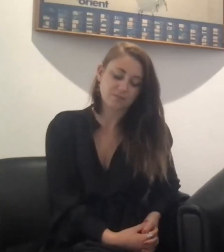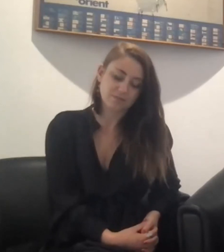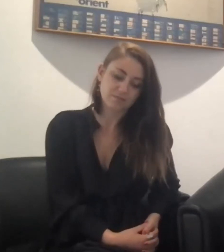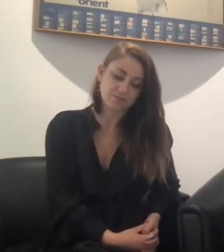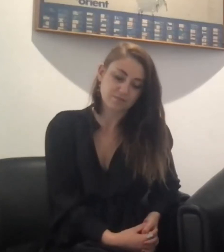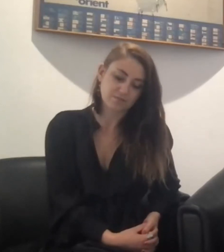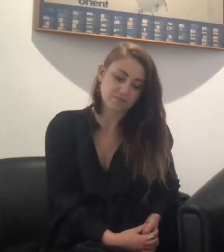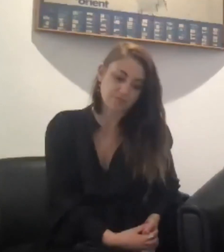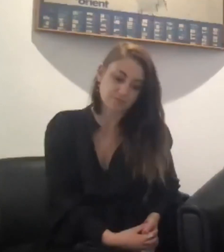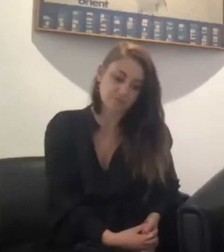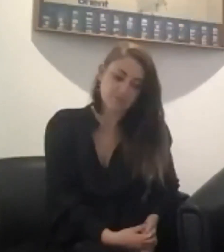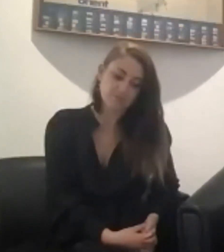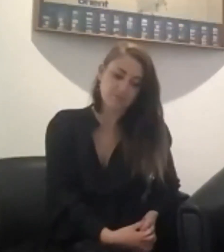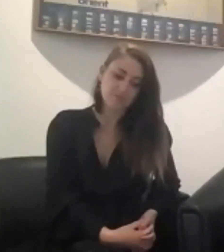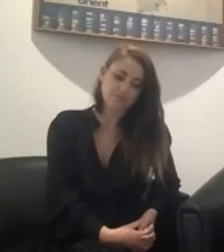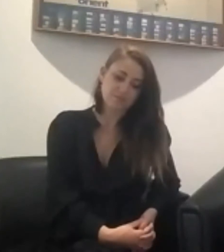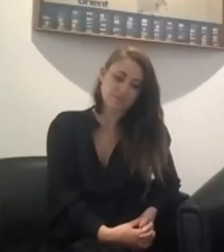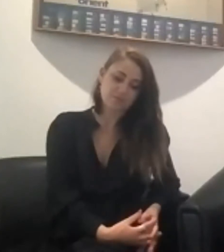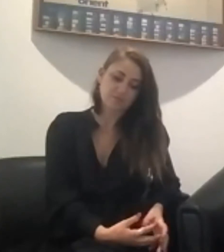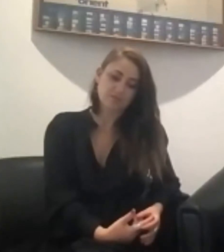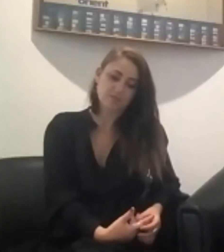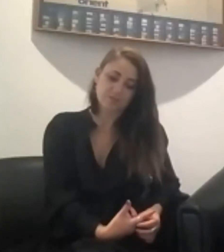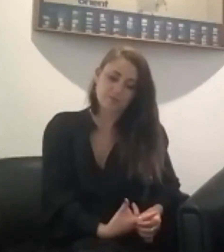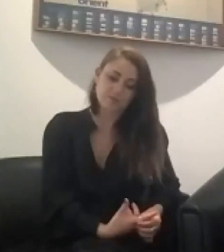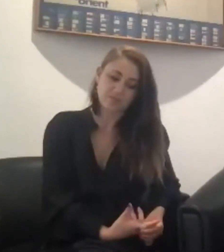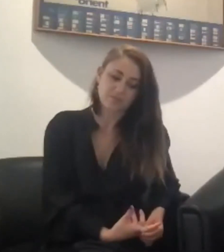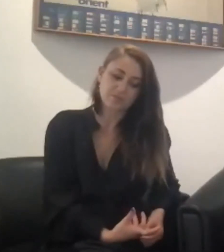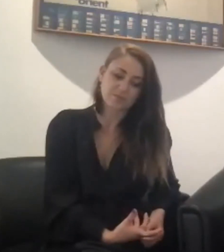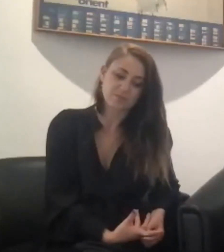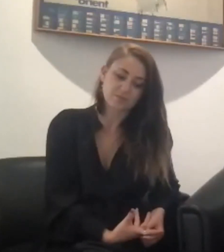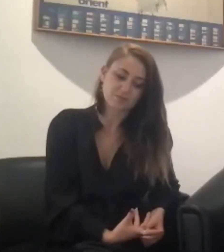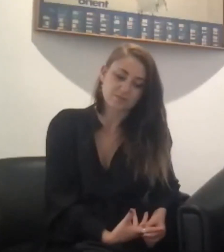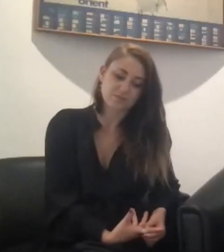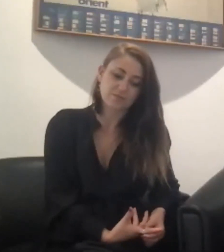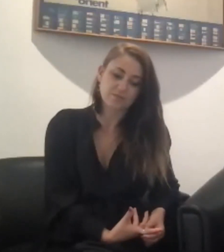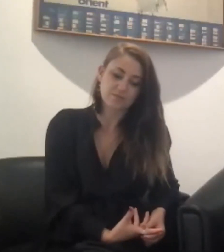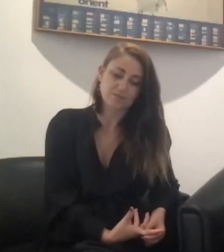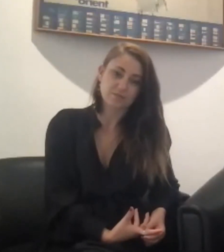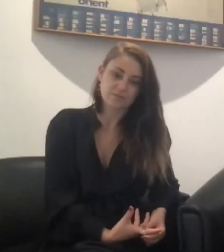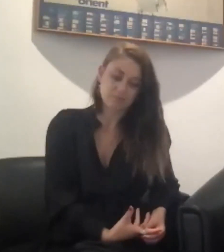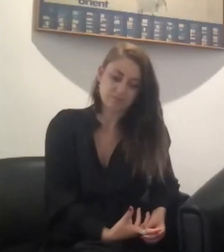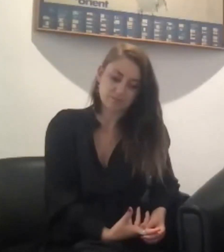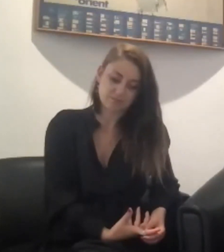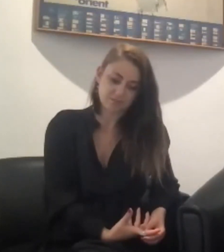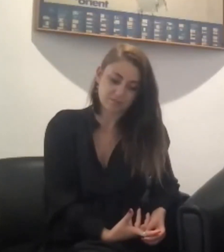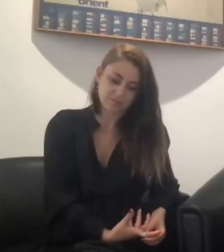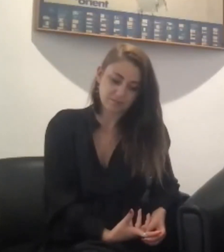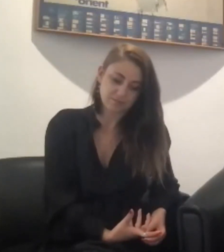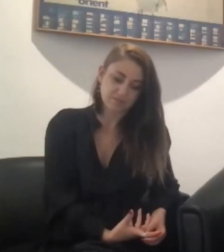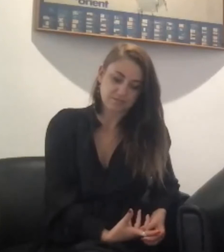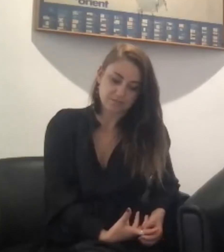of the European Union, and the official language of several regional organizations.